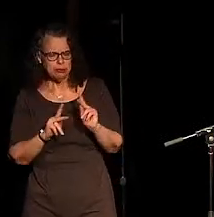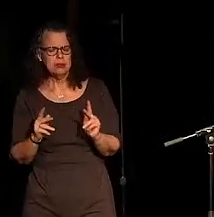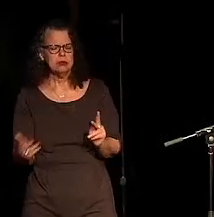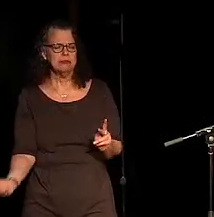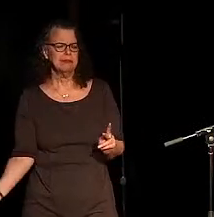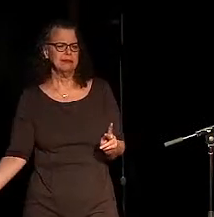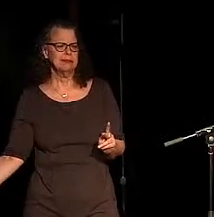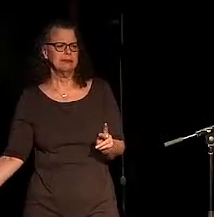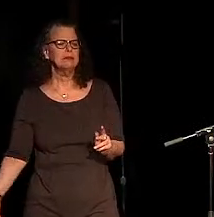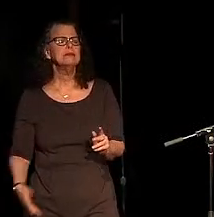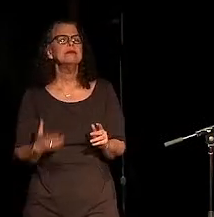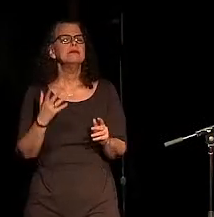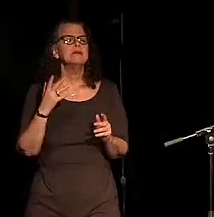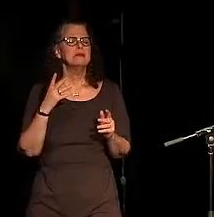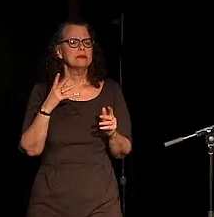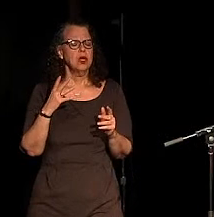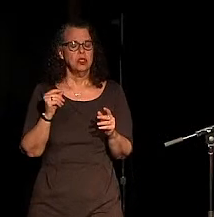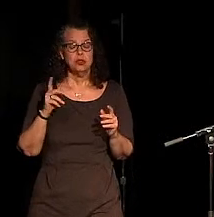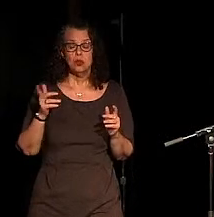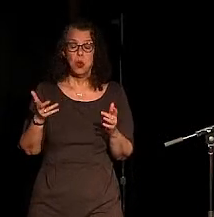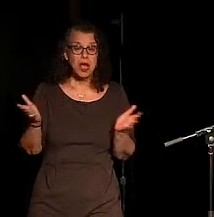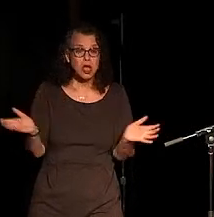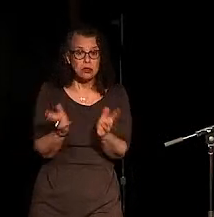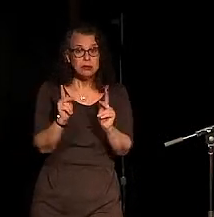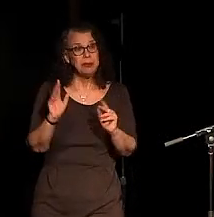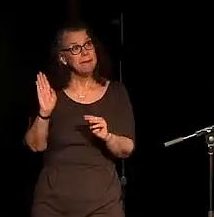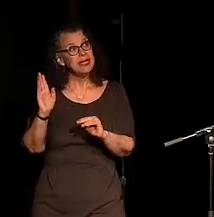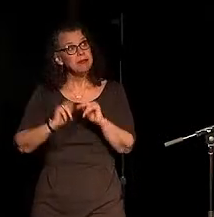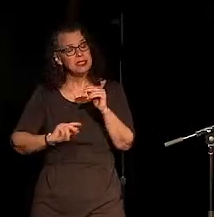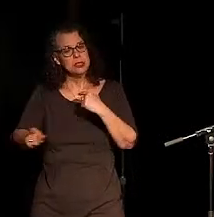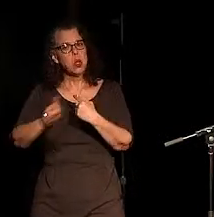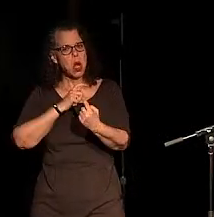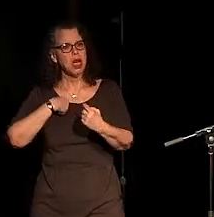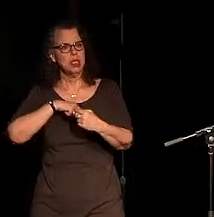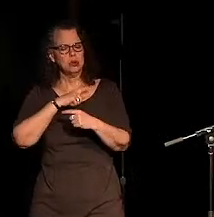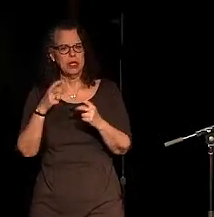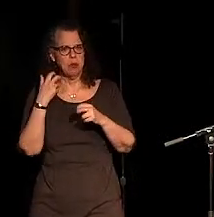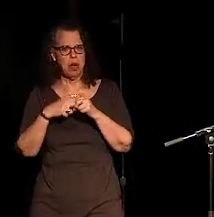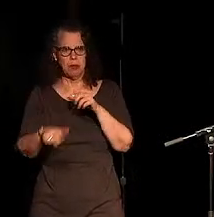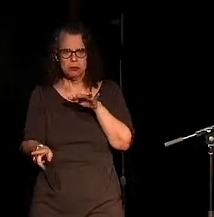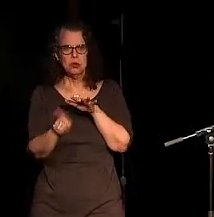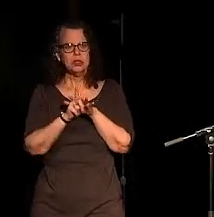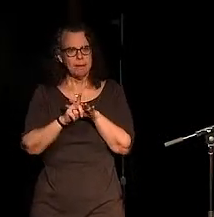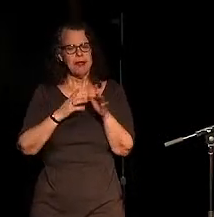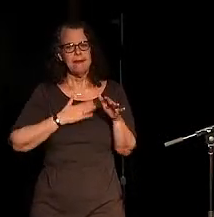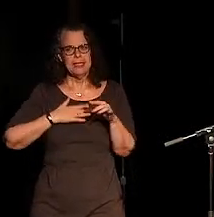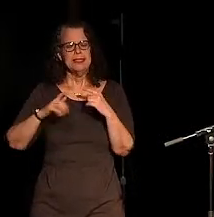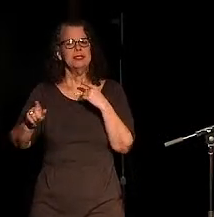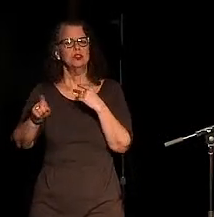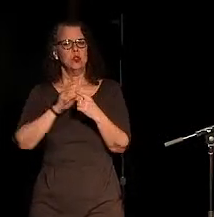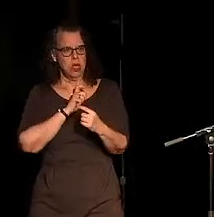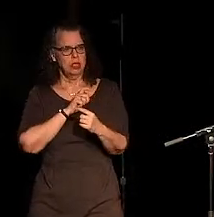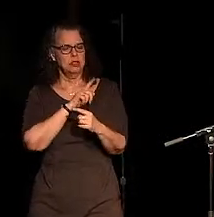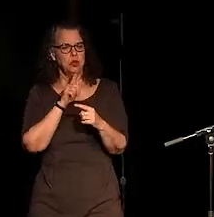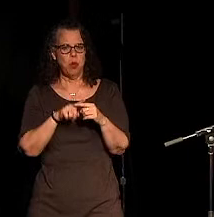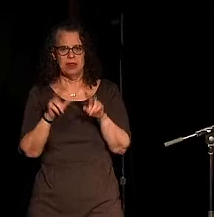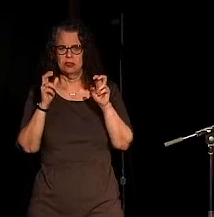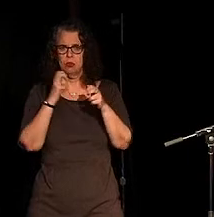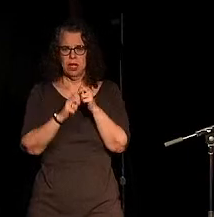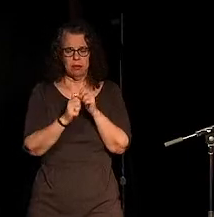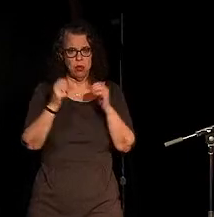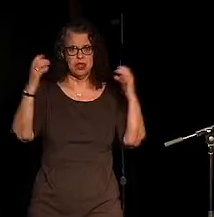also urge everyone in the building to call us when issues do come up. Don't wait. Please call us when there's issues with